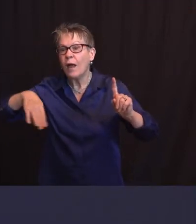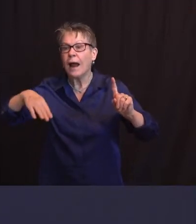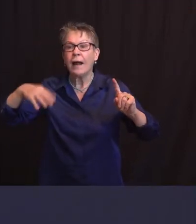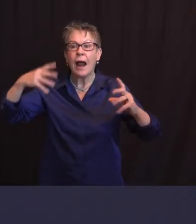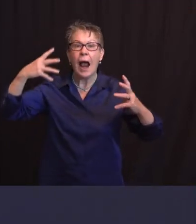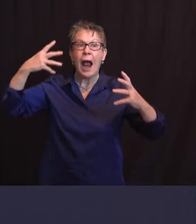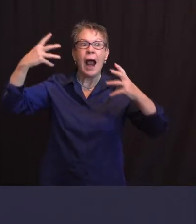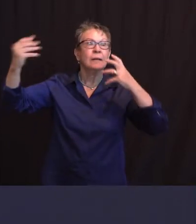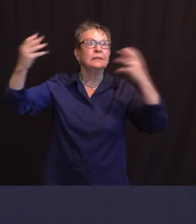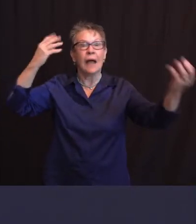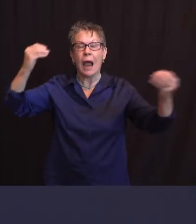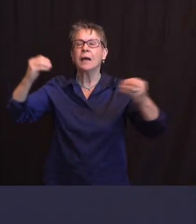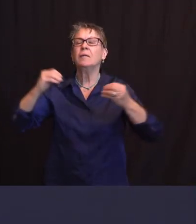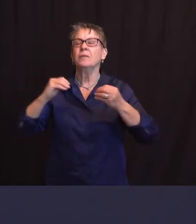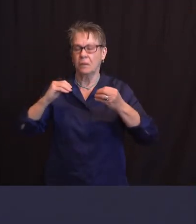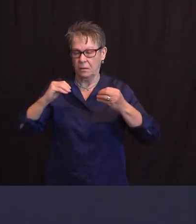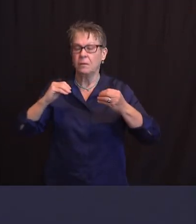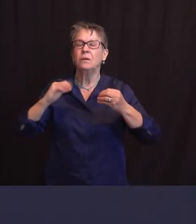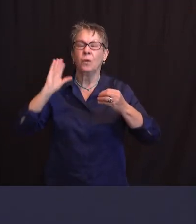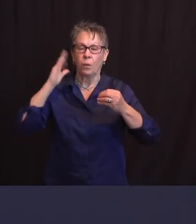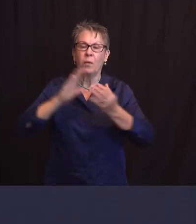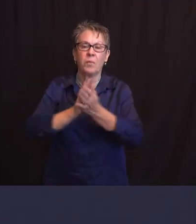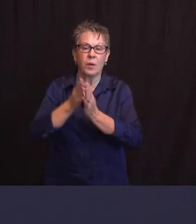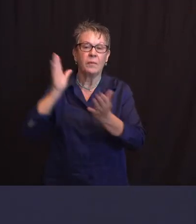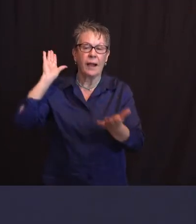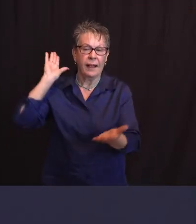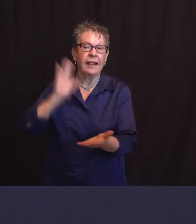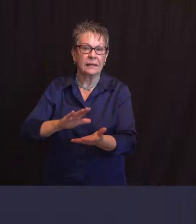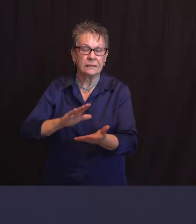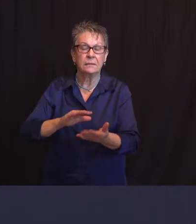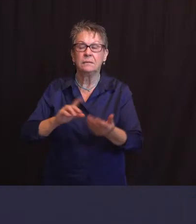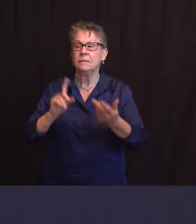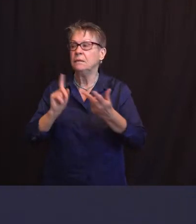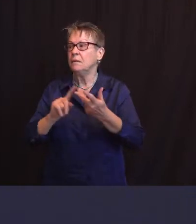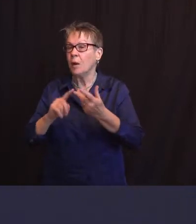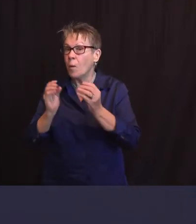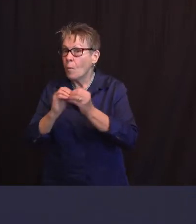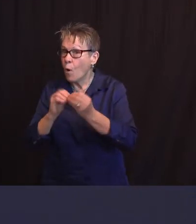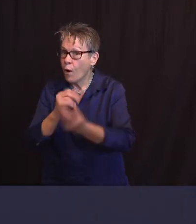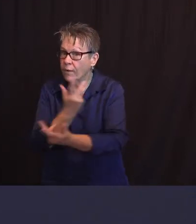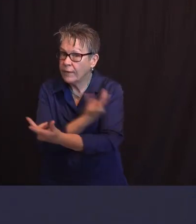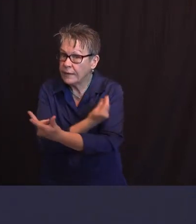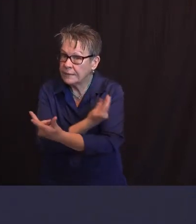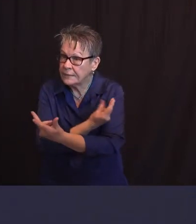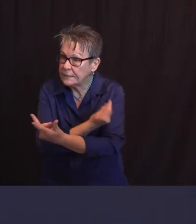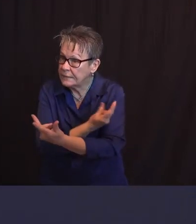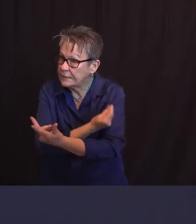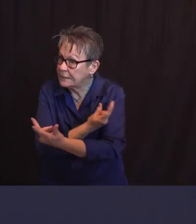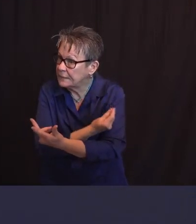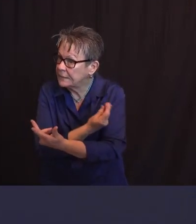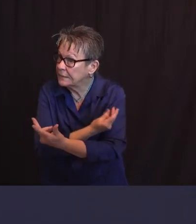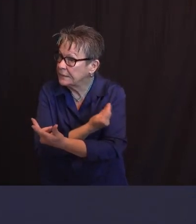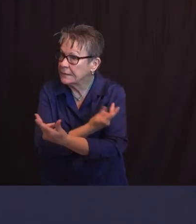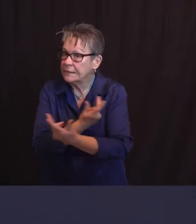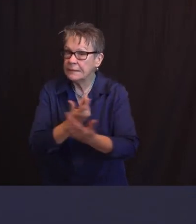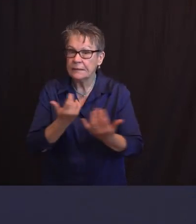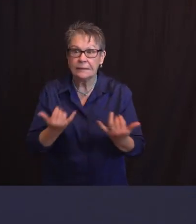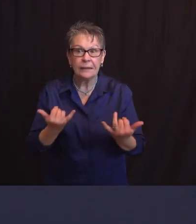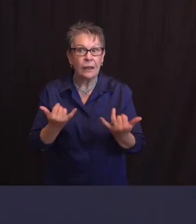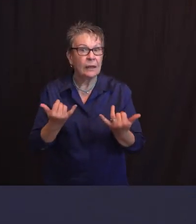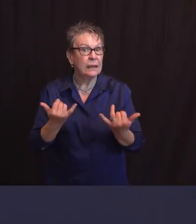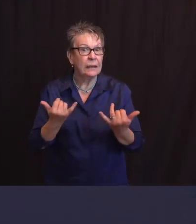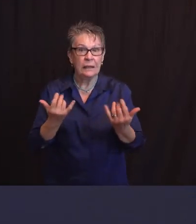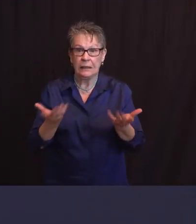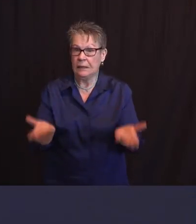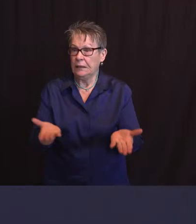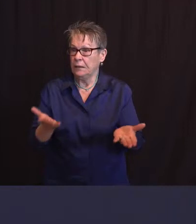indoors. Thirdly, vaccinations are now meaningfully into the state and will continue to be even more